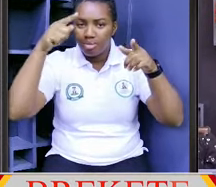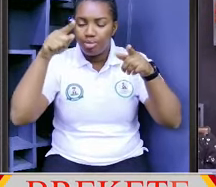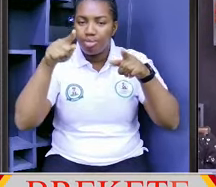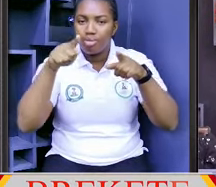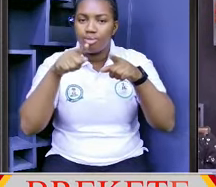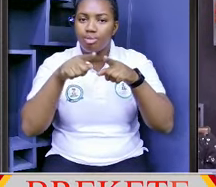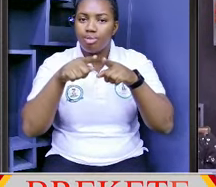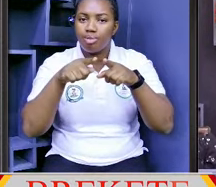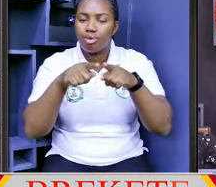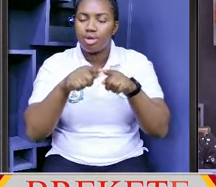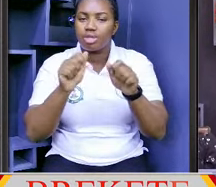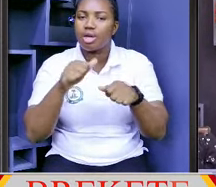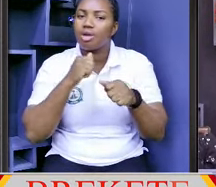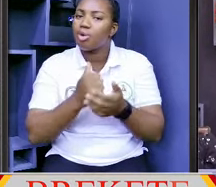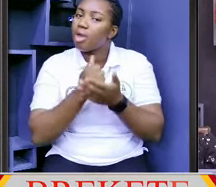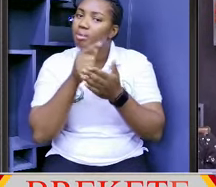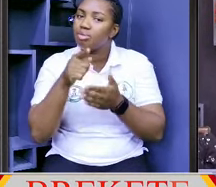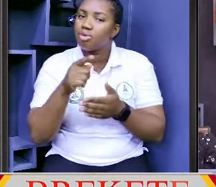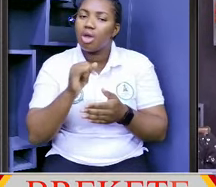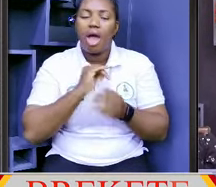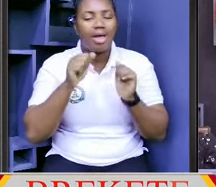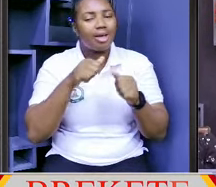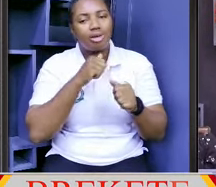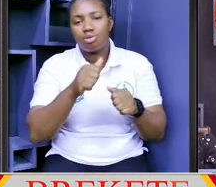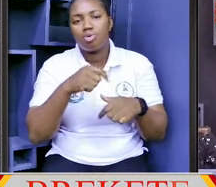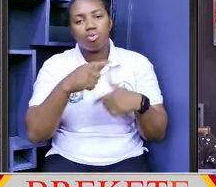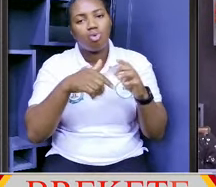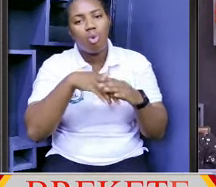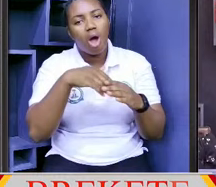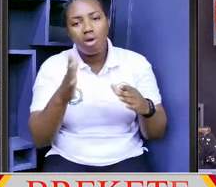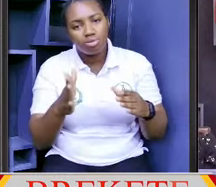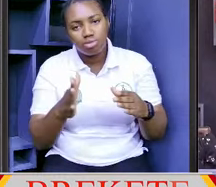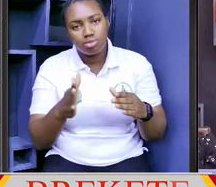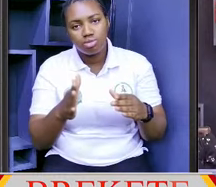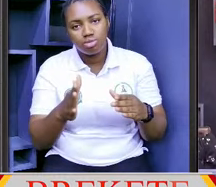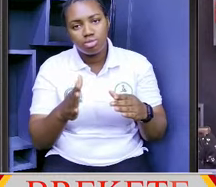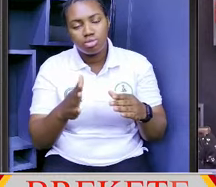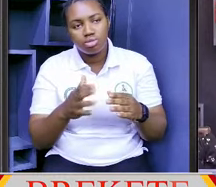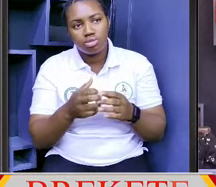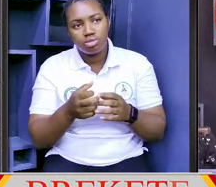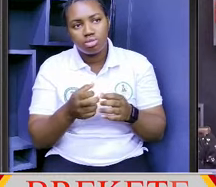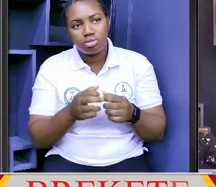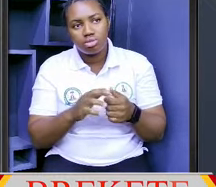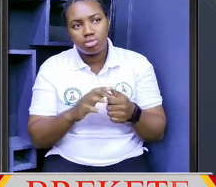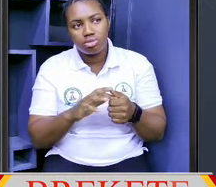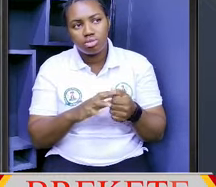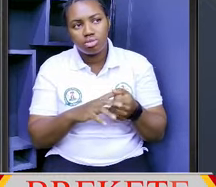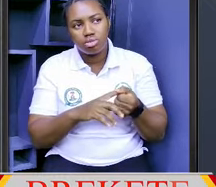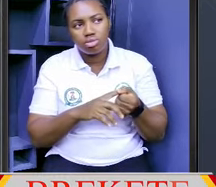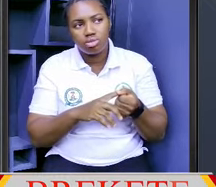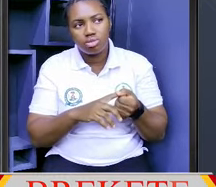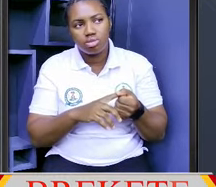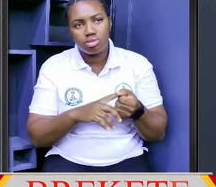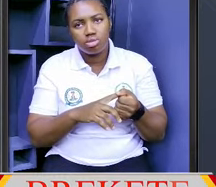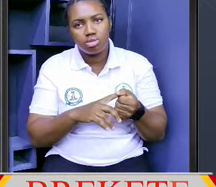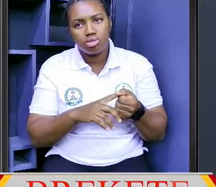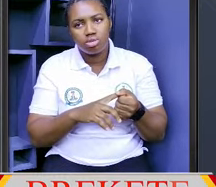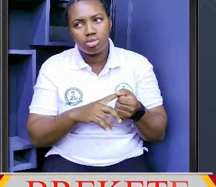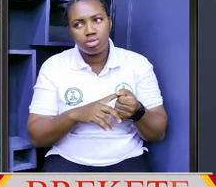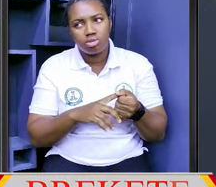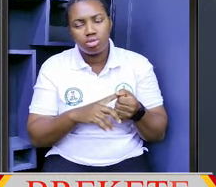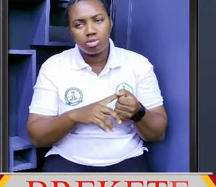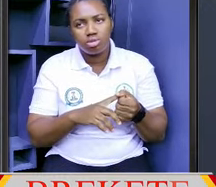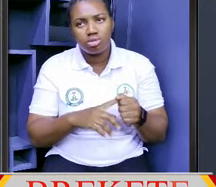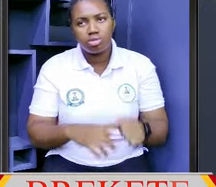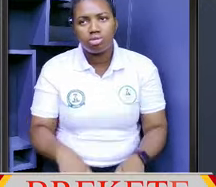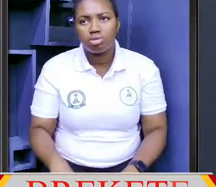I know if you go out for a server for the day part of the day. Only mosque